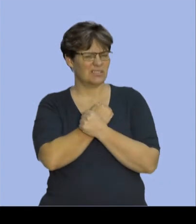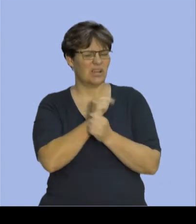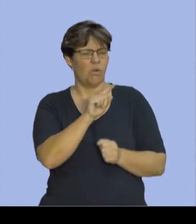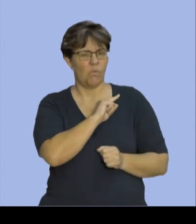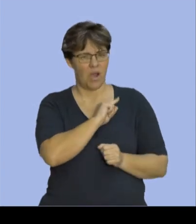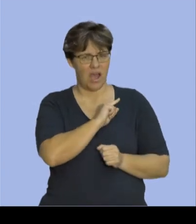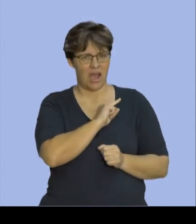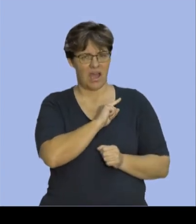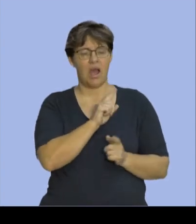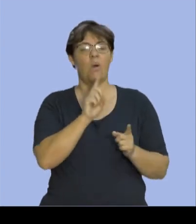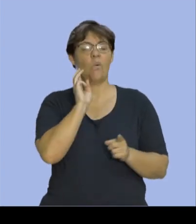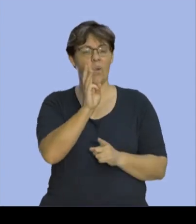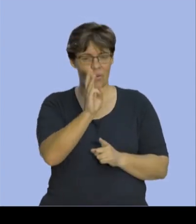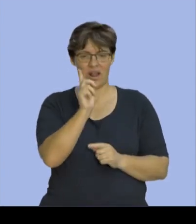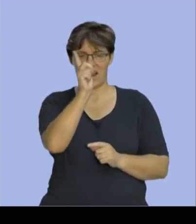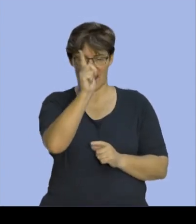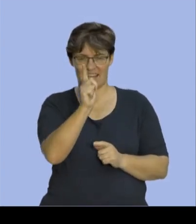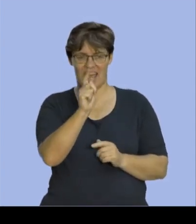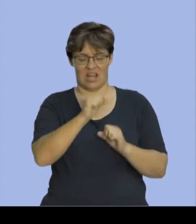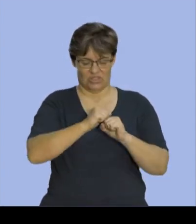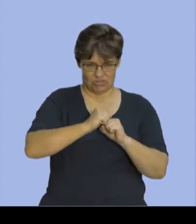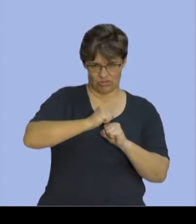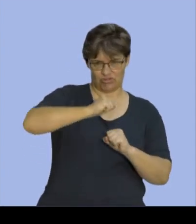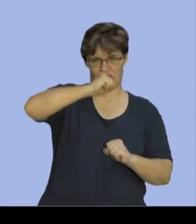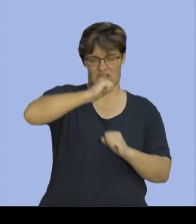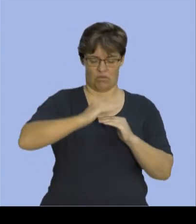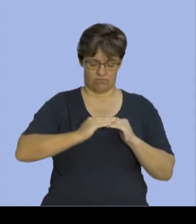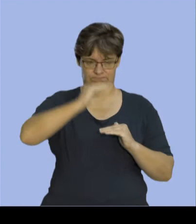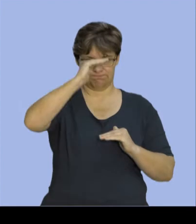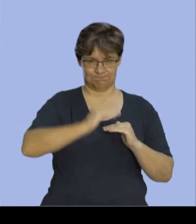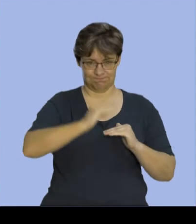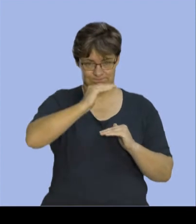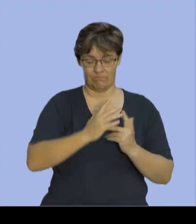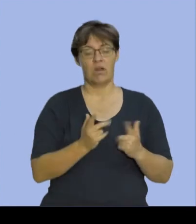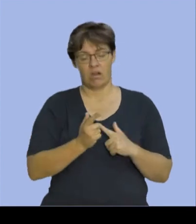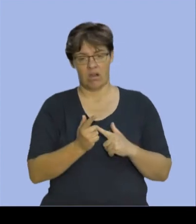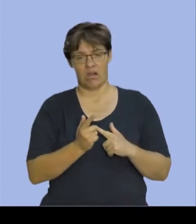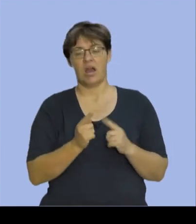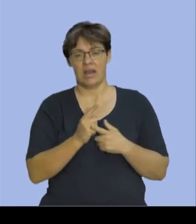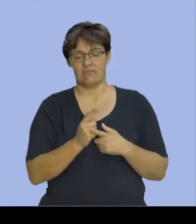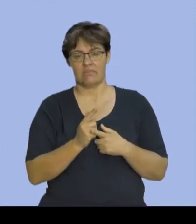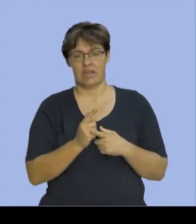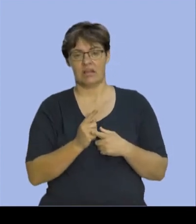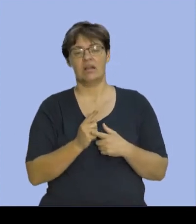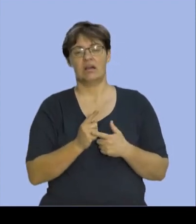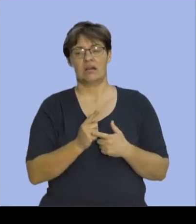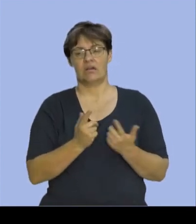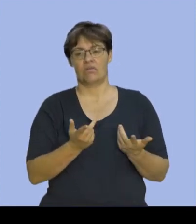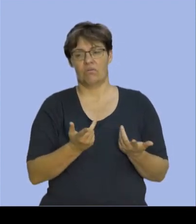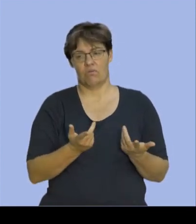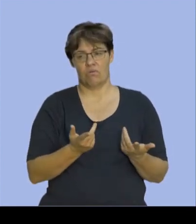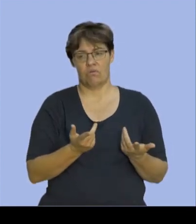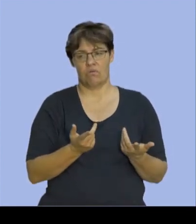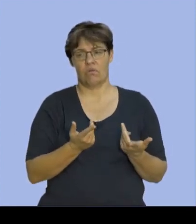going to change parameters at a later stage, and these parameters will be when I vertically stretch it